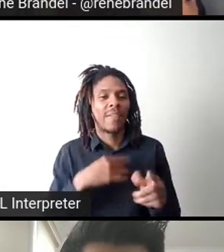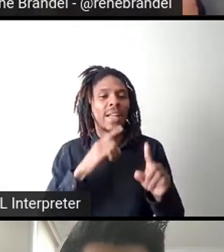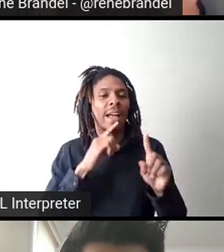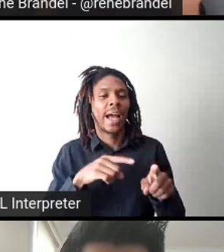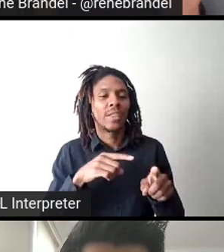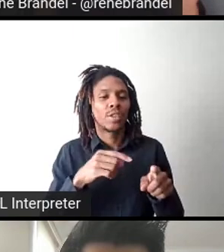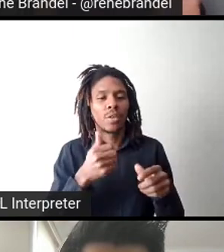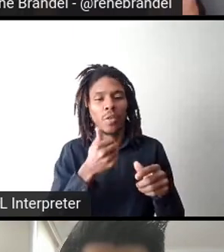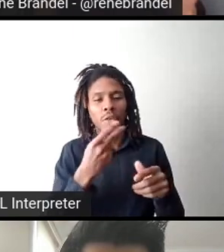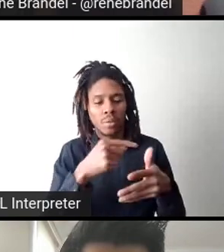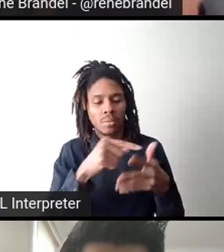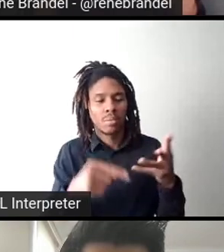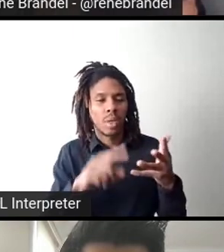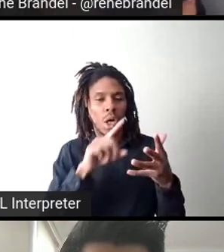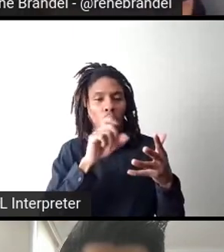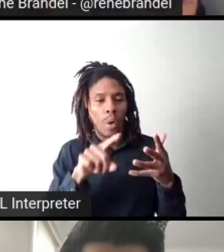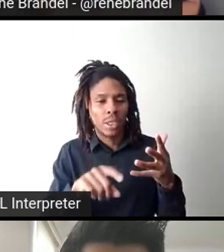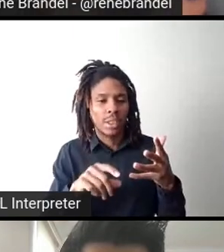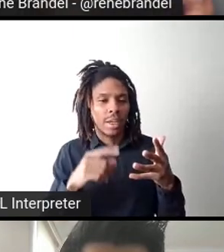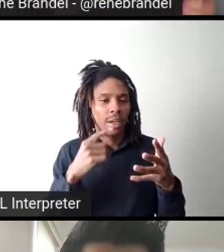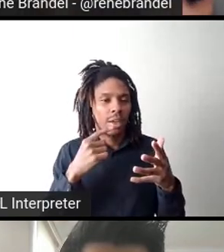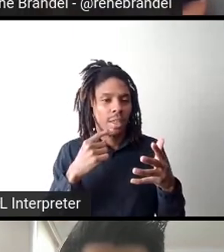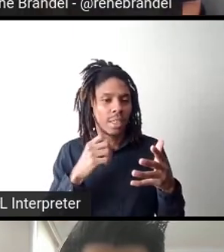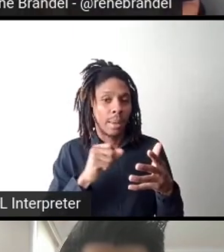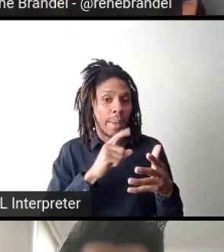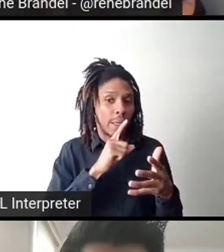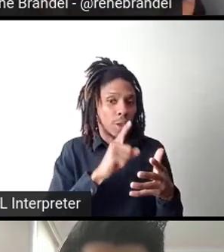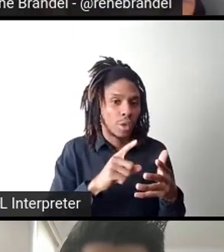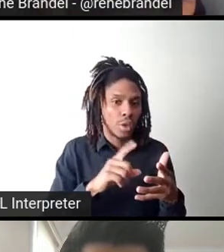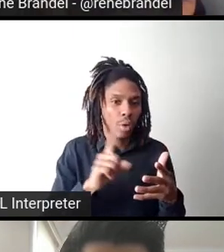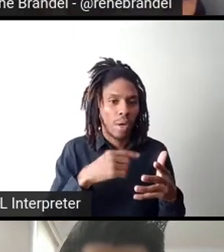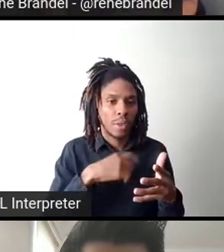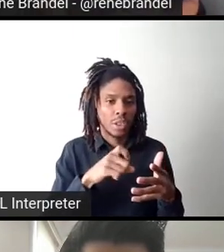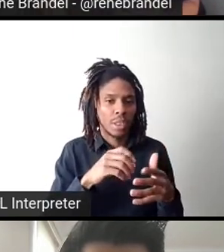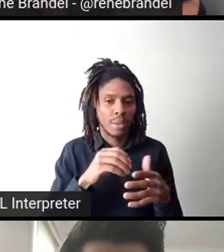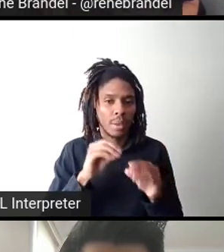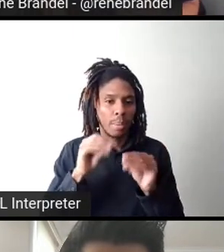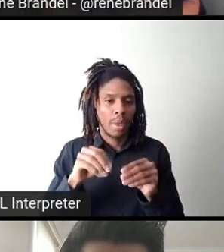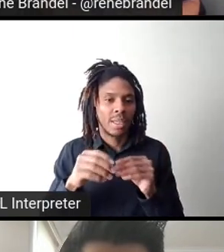remaining questions to just be very, very sure on where we should generate the files in.